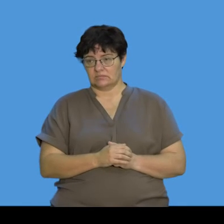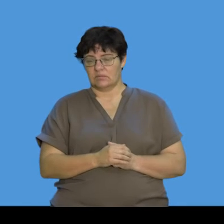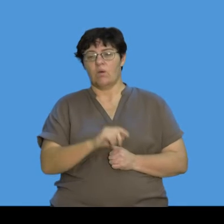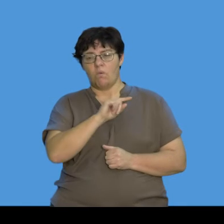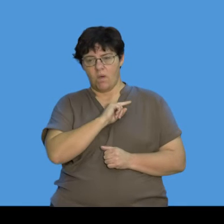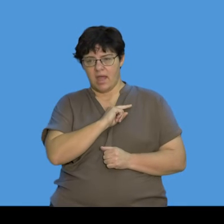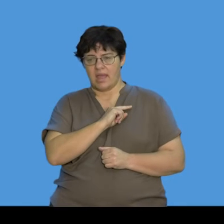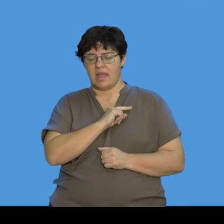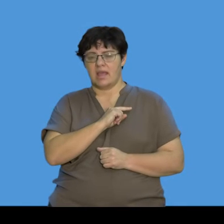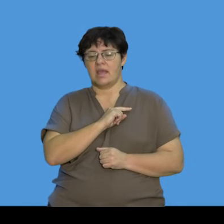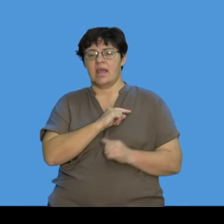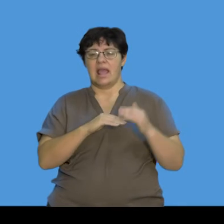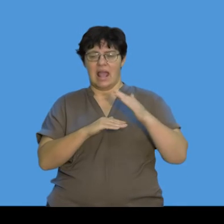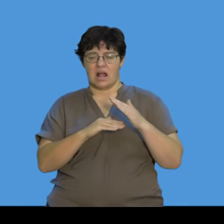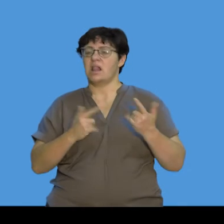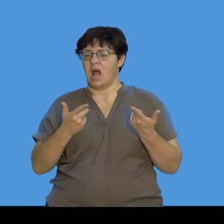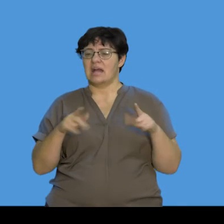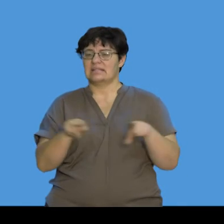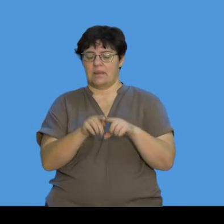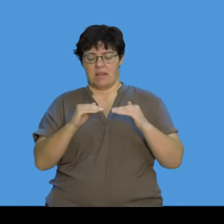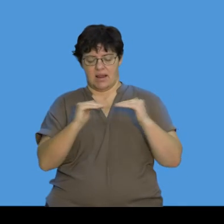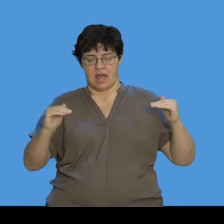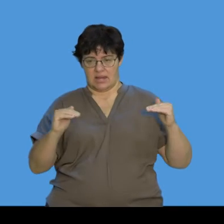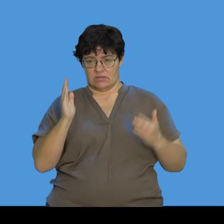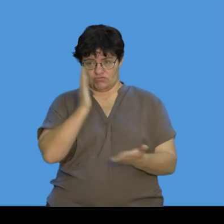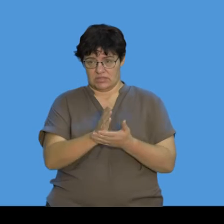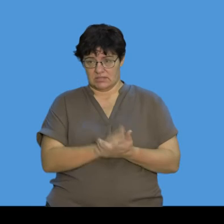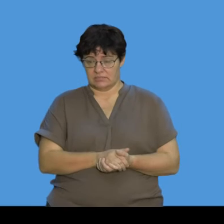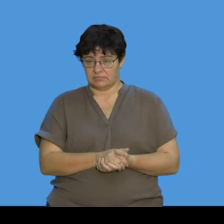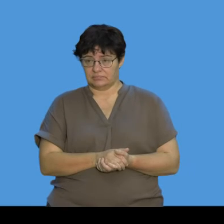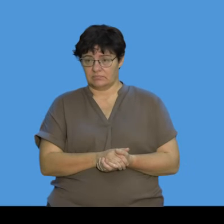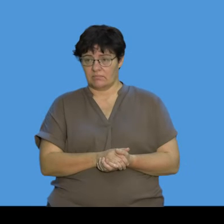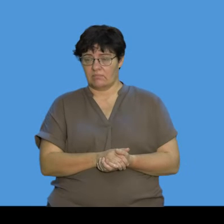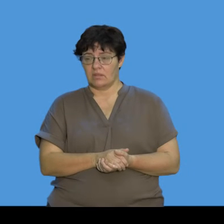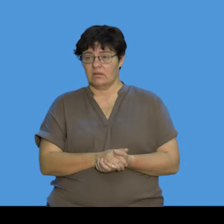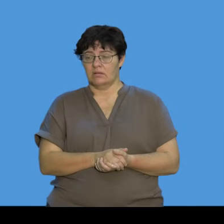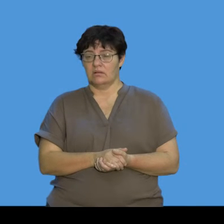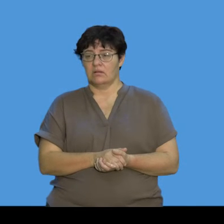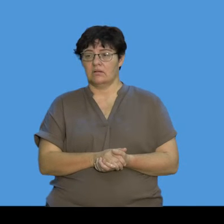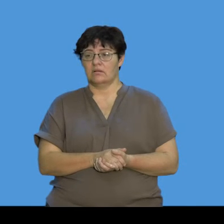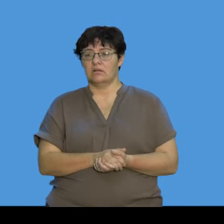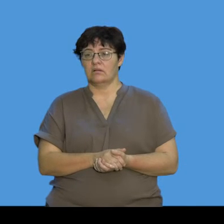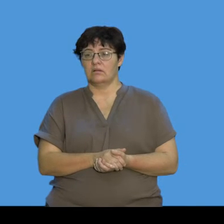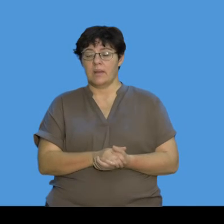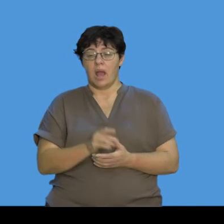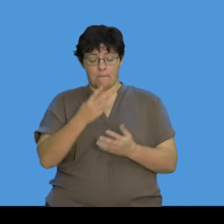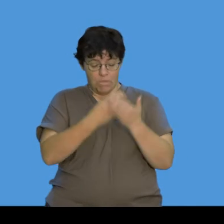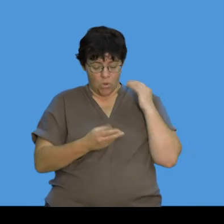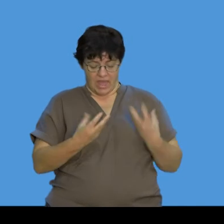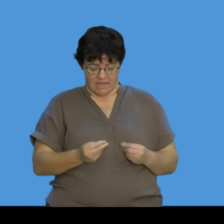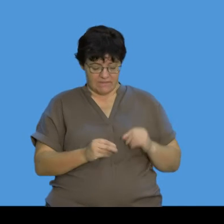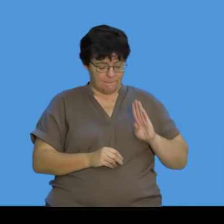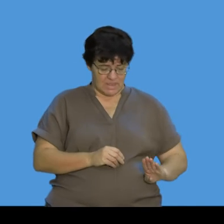degrees because these angles are on a straight line, right? And also the two triangles have the angle